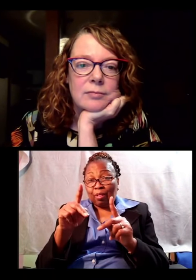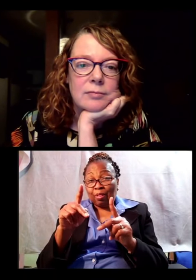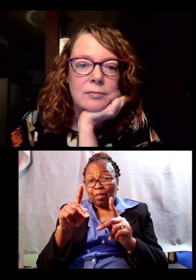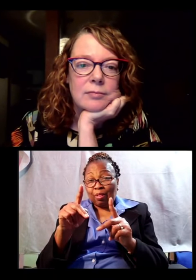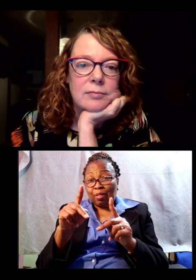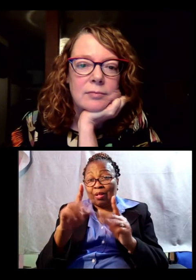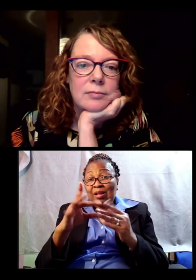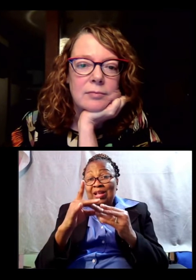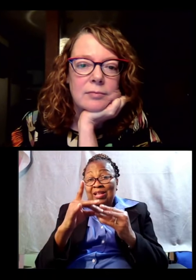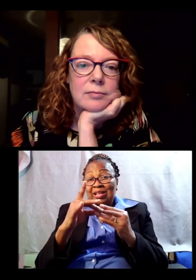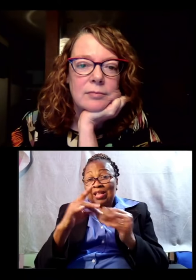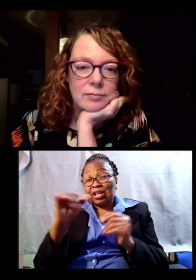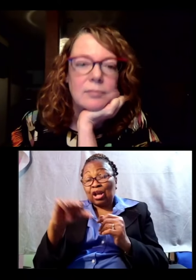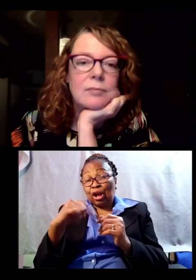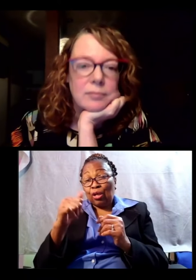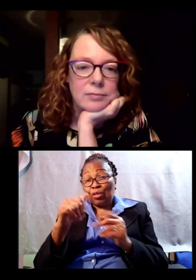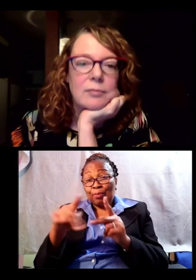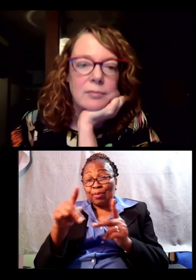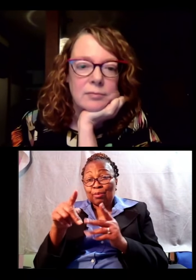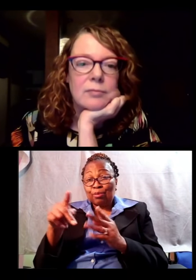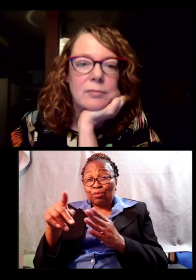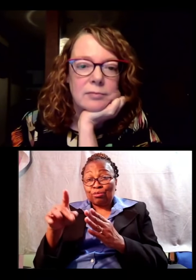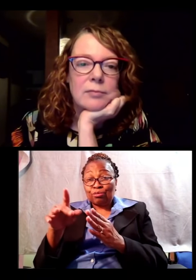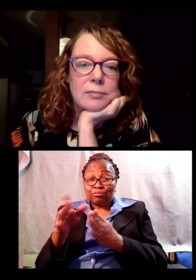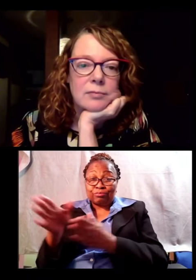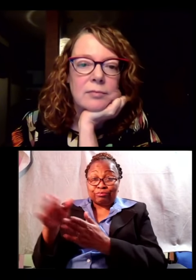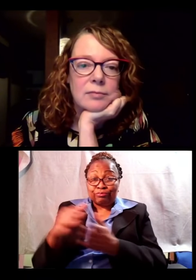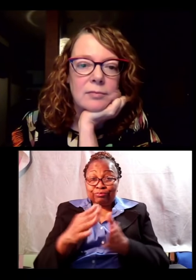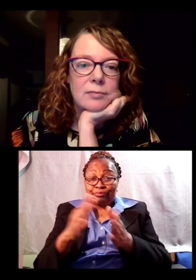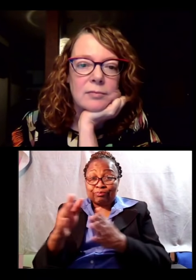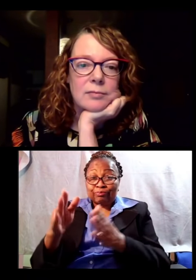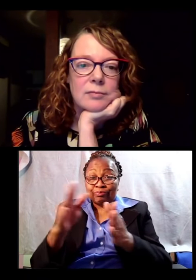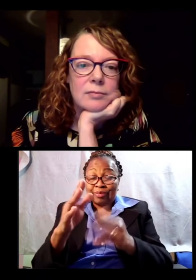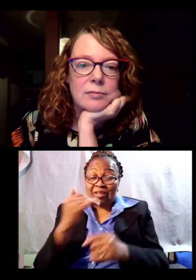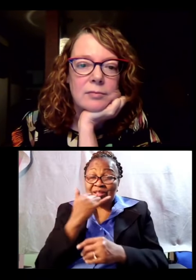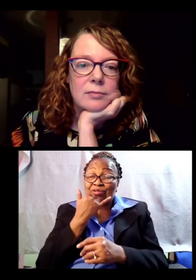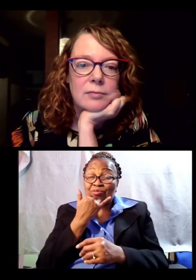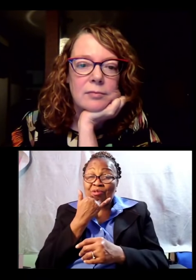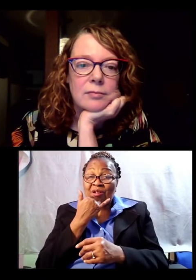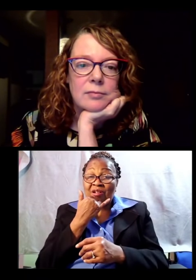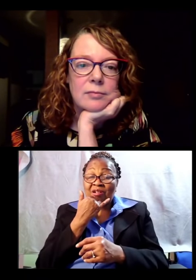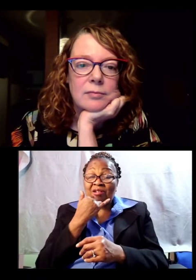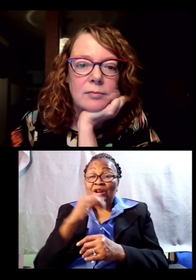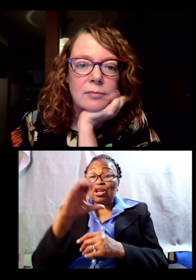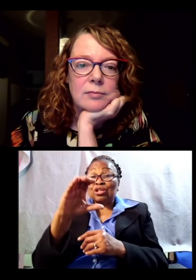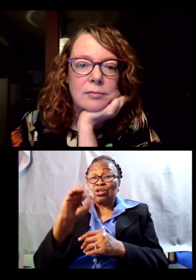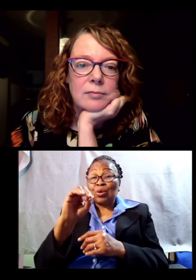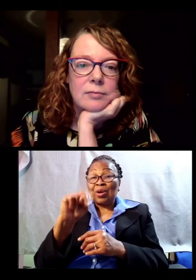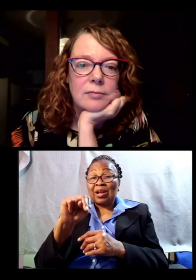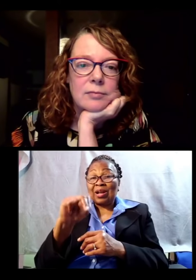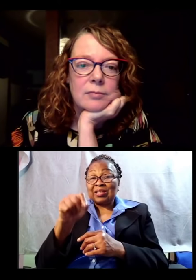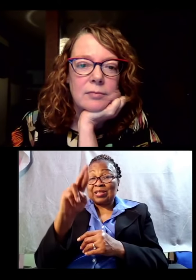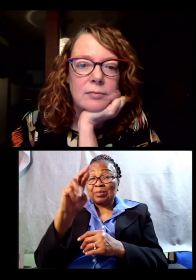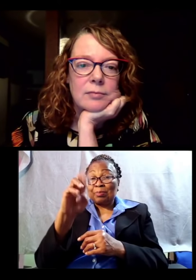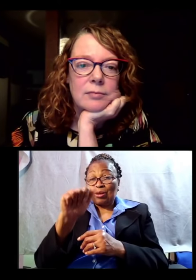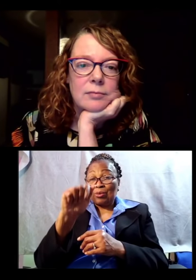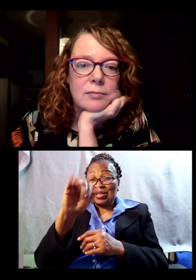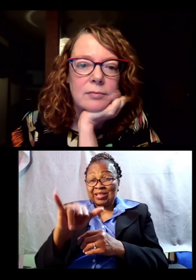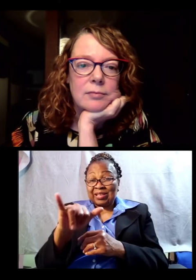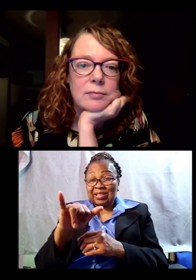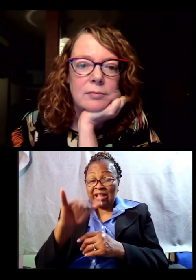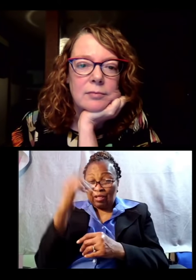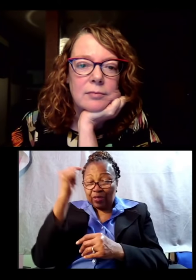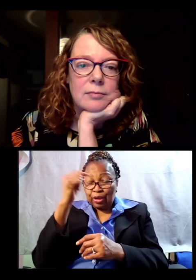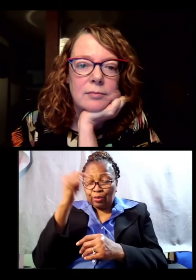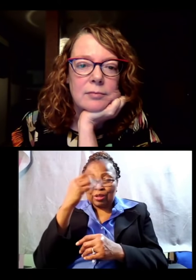leading other people down the garden path. So conspiracy theories, you don't know whether the